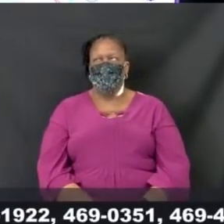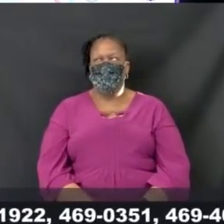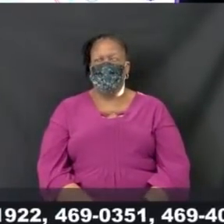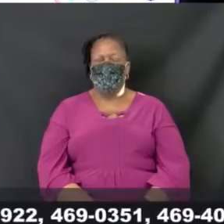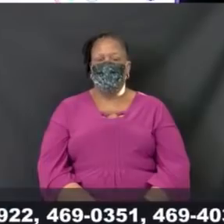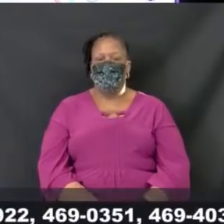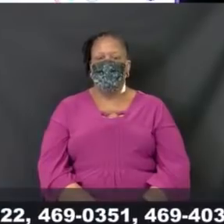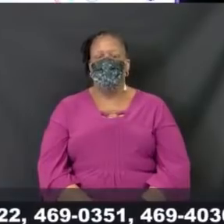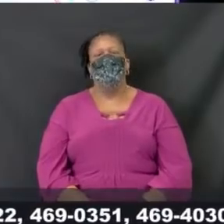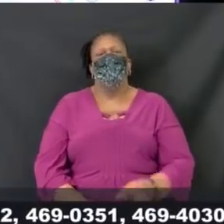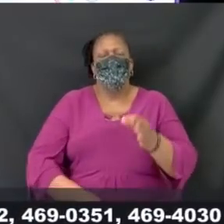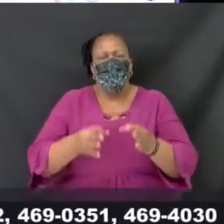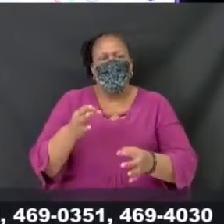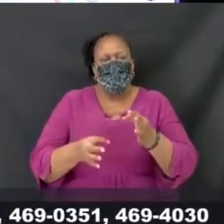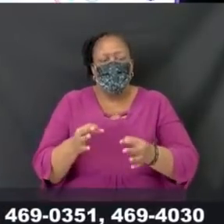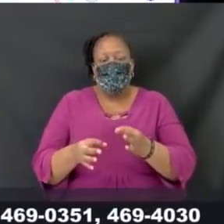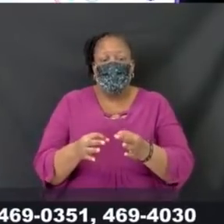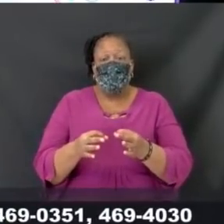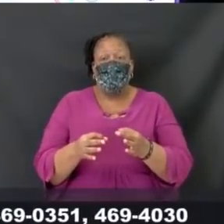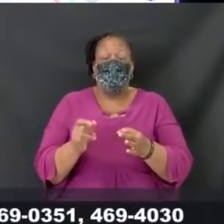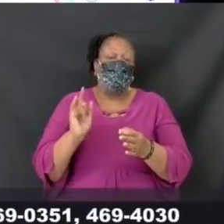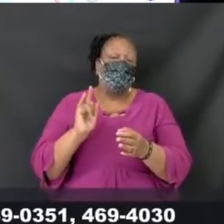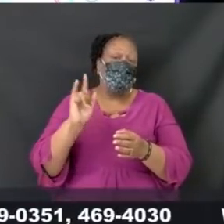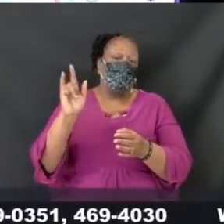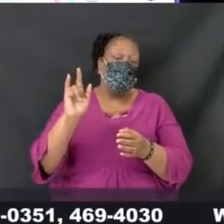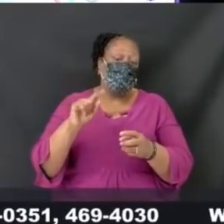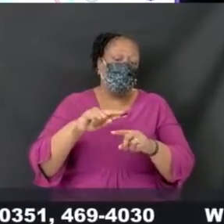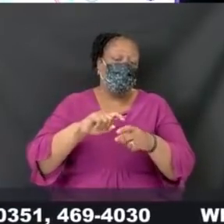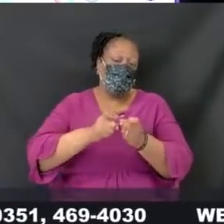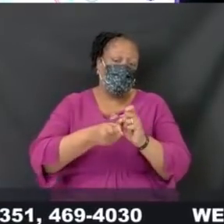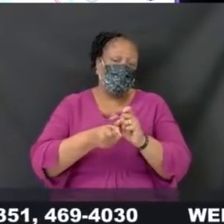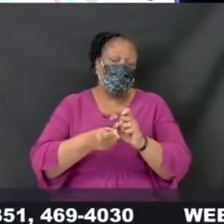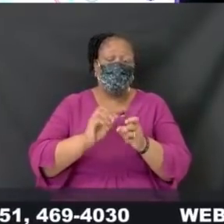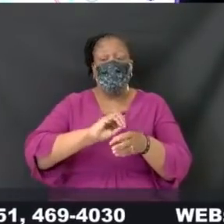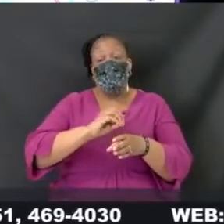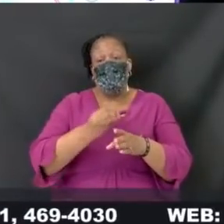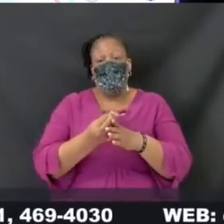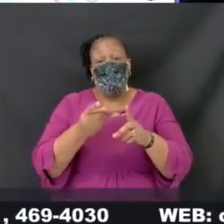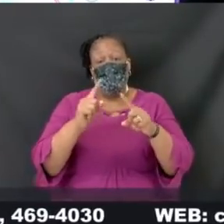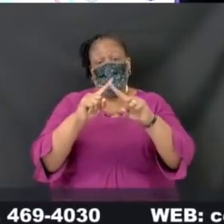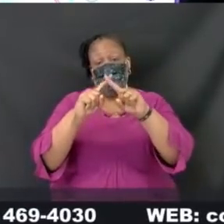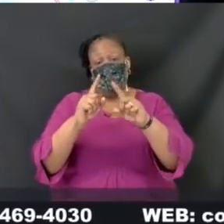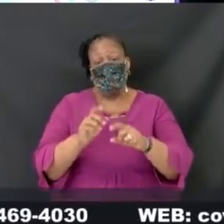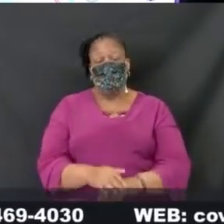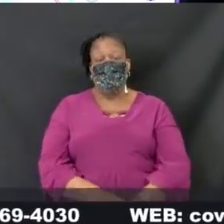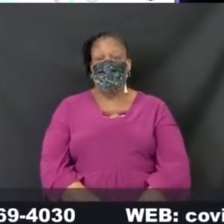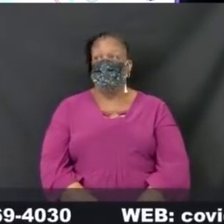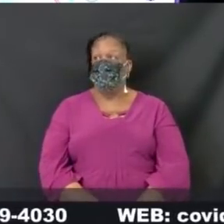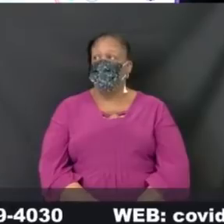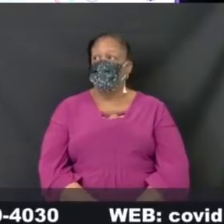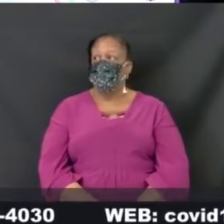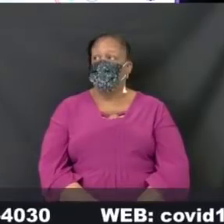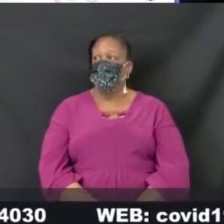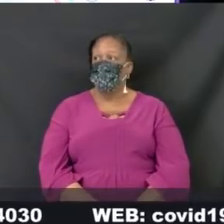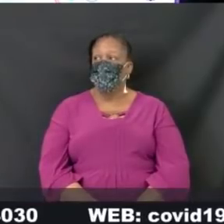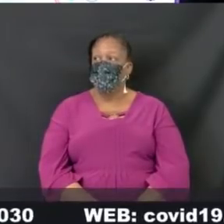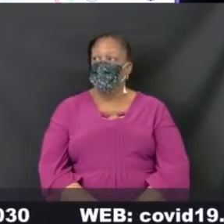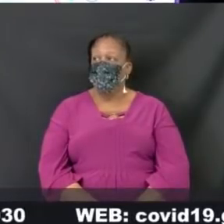or canceled. And also, you will be able to contact us if necessary.